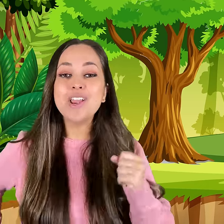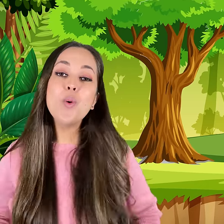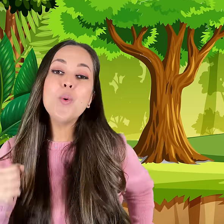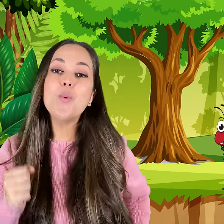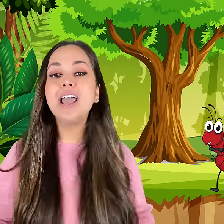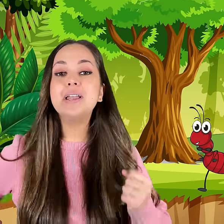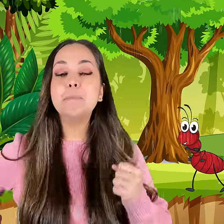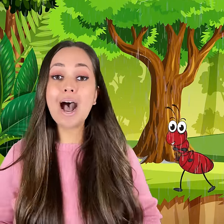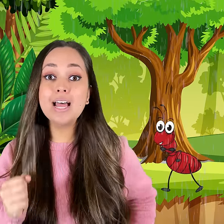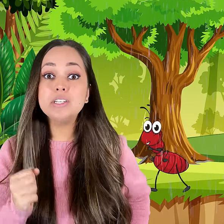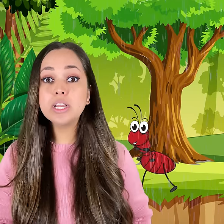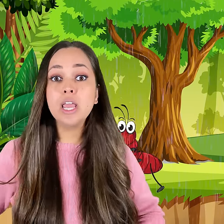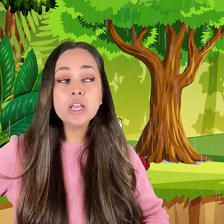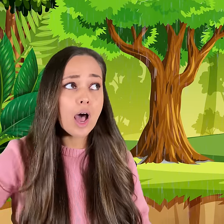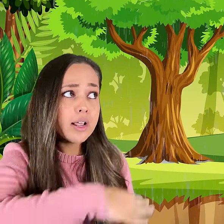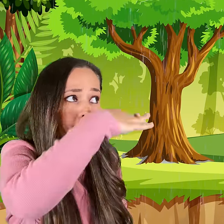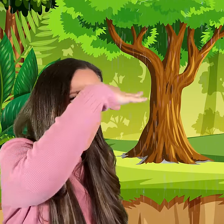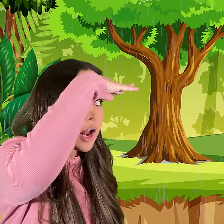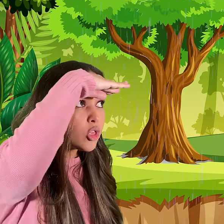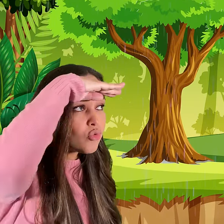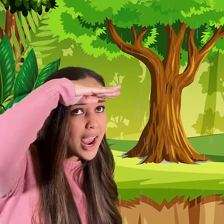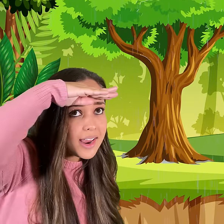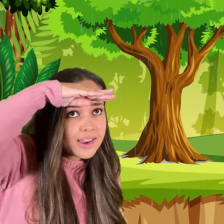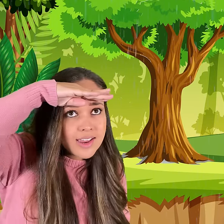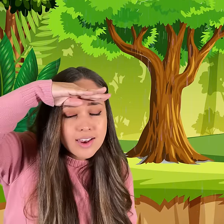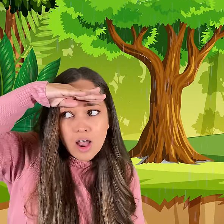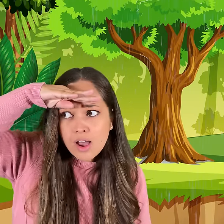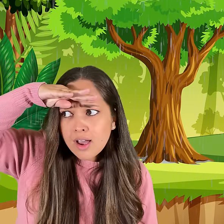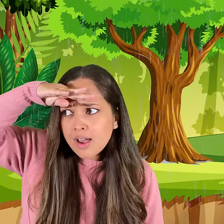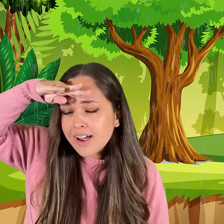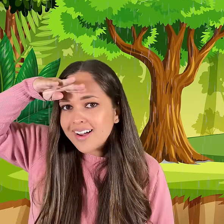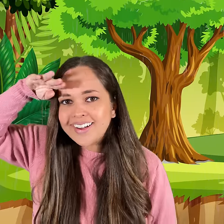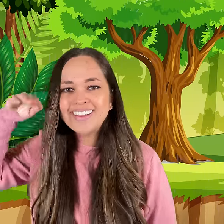And they all went marching, gotta get out of the rain.